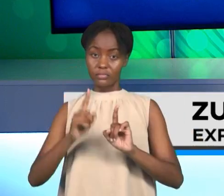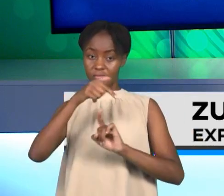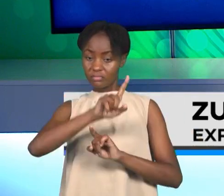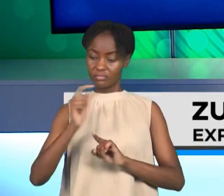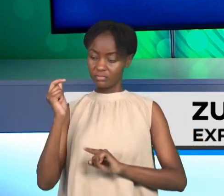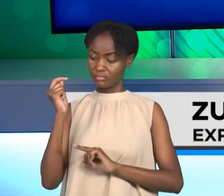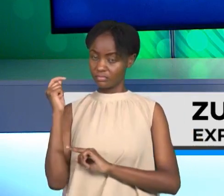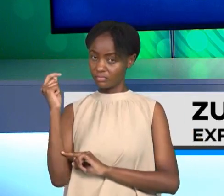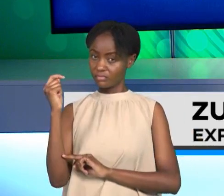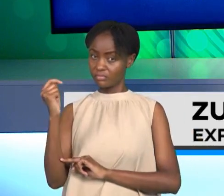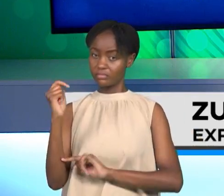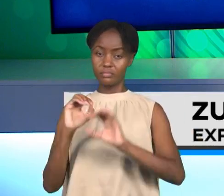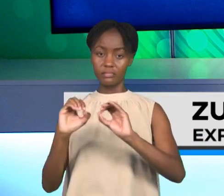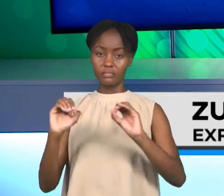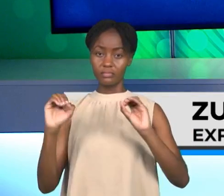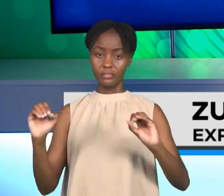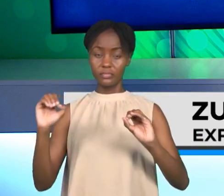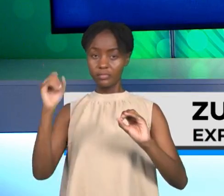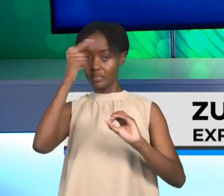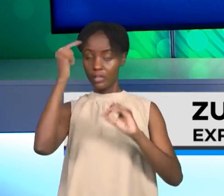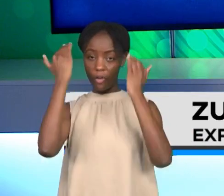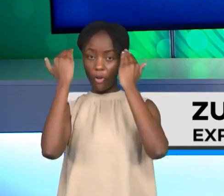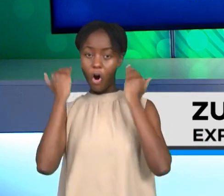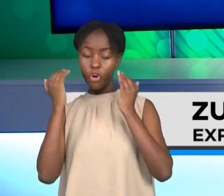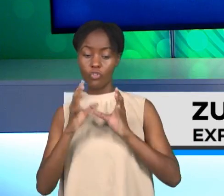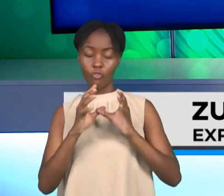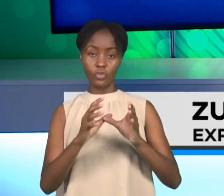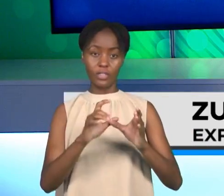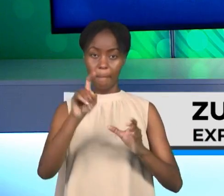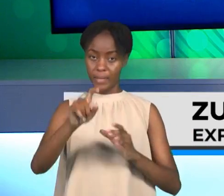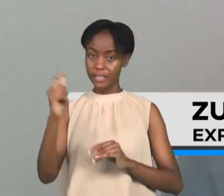testify despite a court application seeking to compel him to do so.